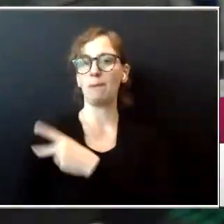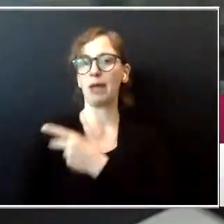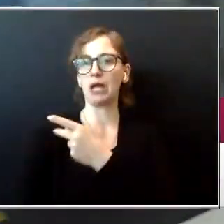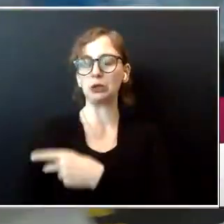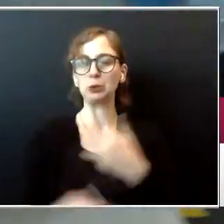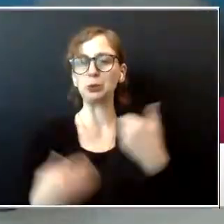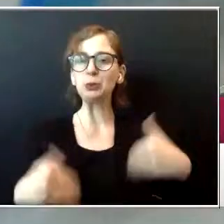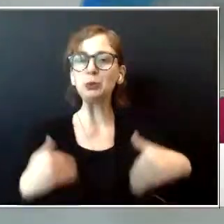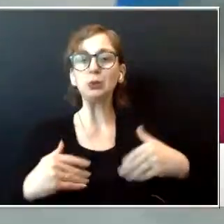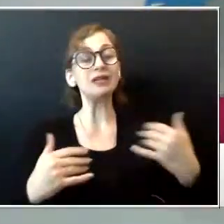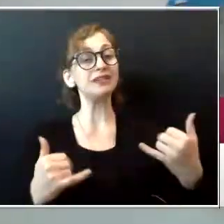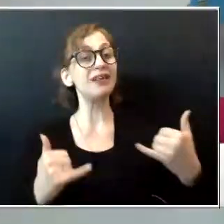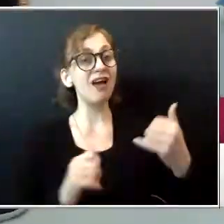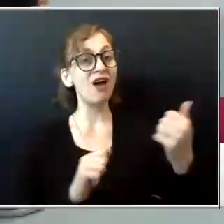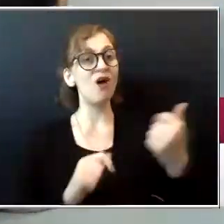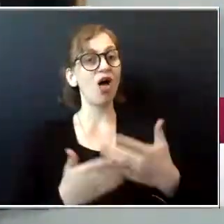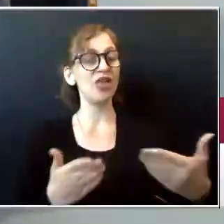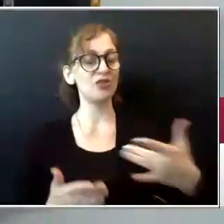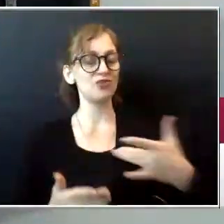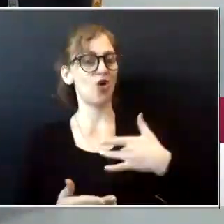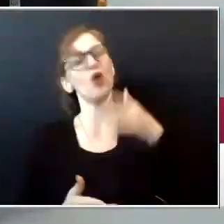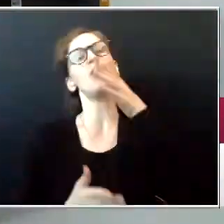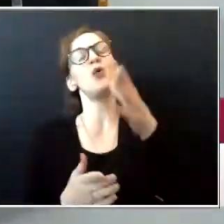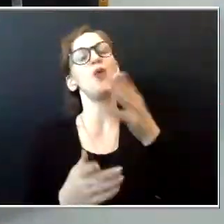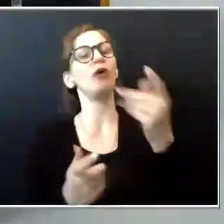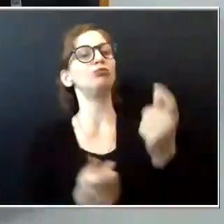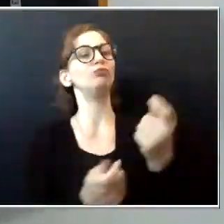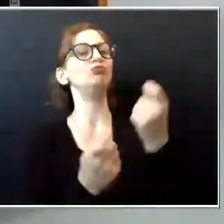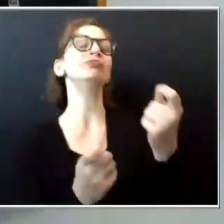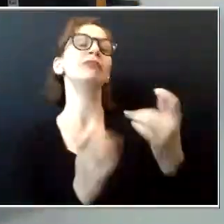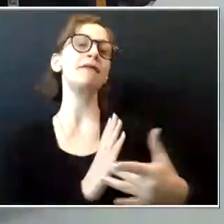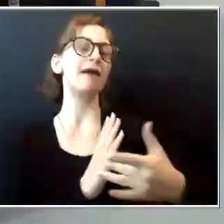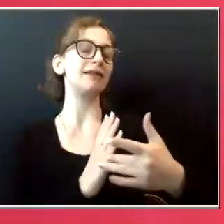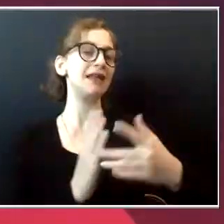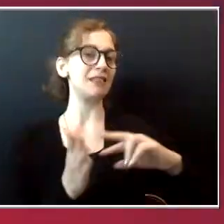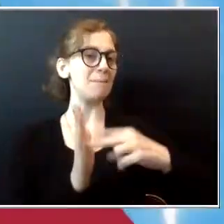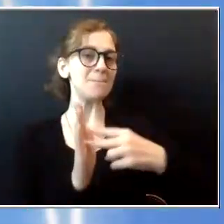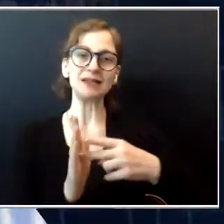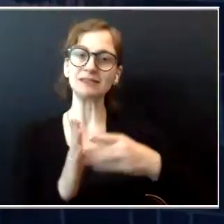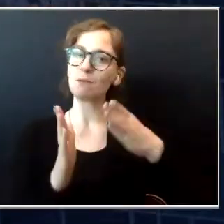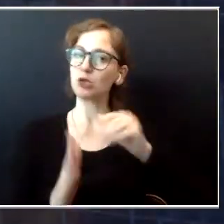technique that eliminates the need for you to go on blood thinners.